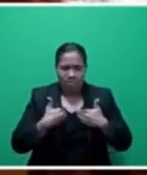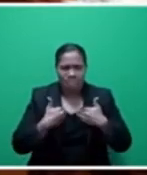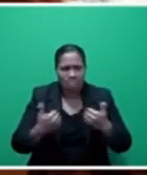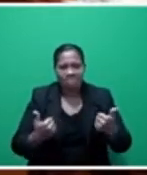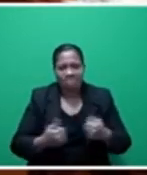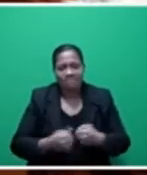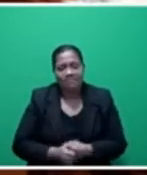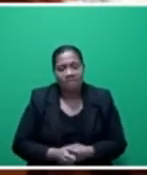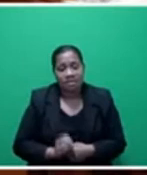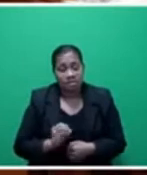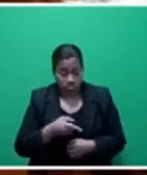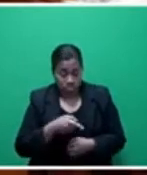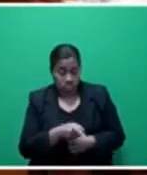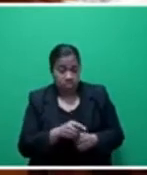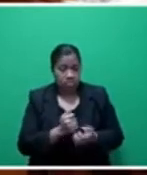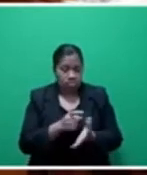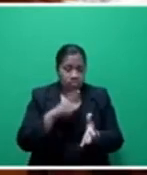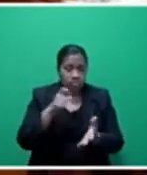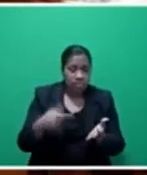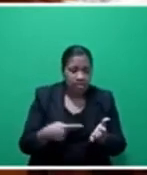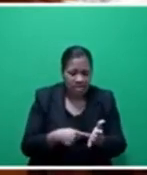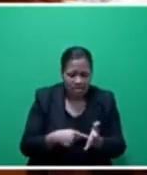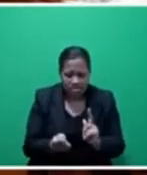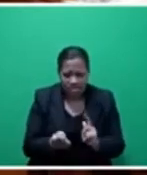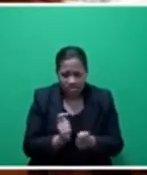the Act, Honourable, the amendment to the Act.